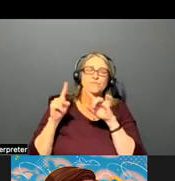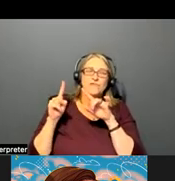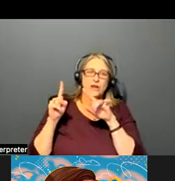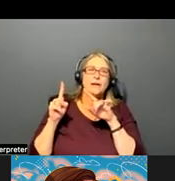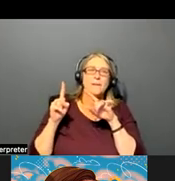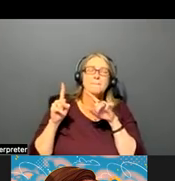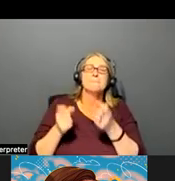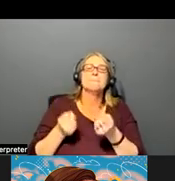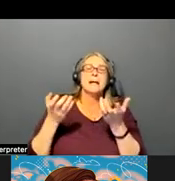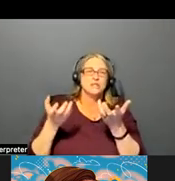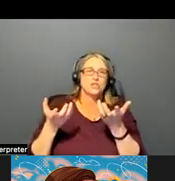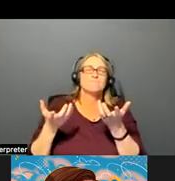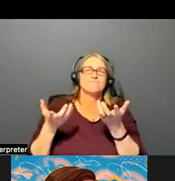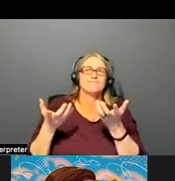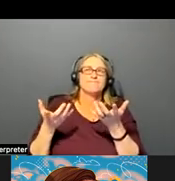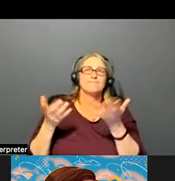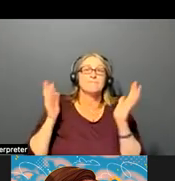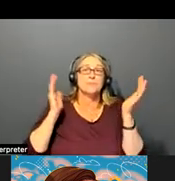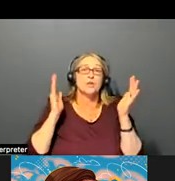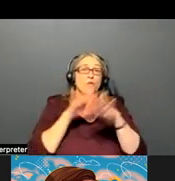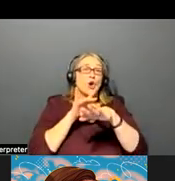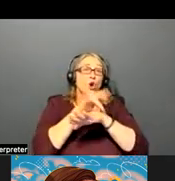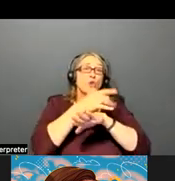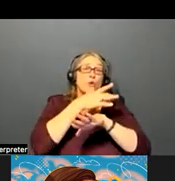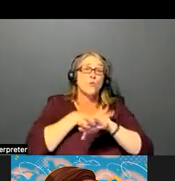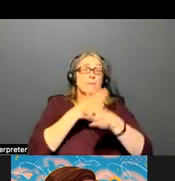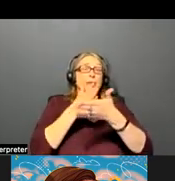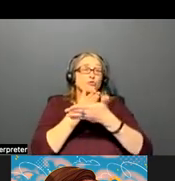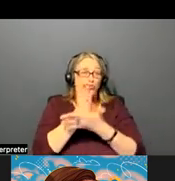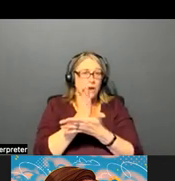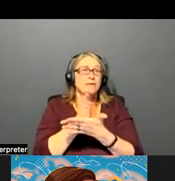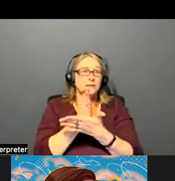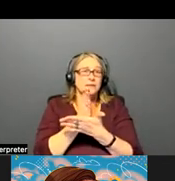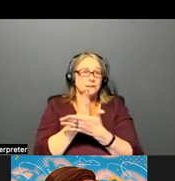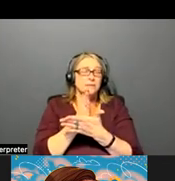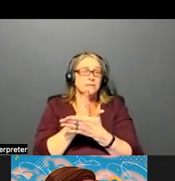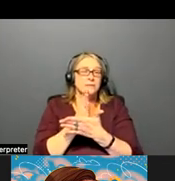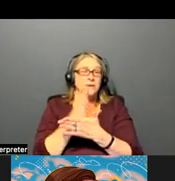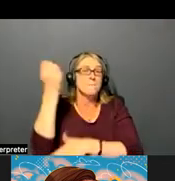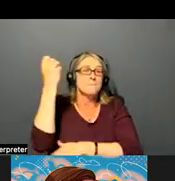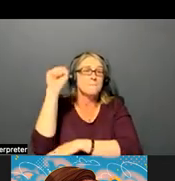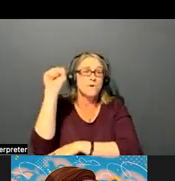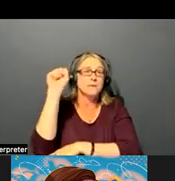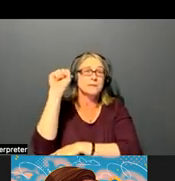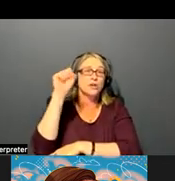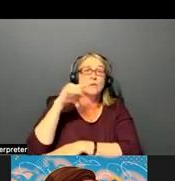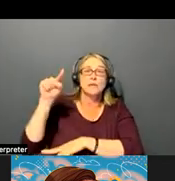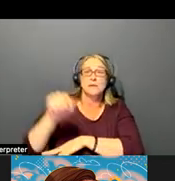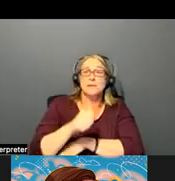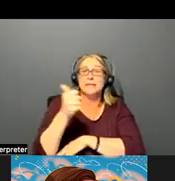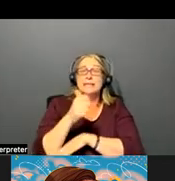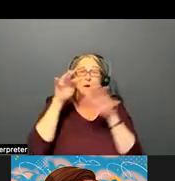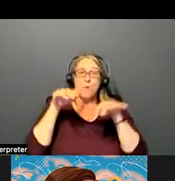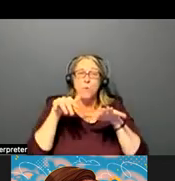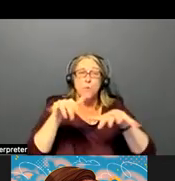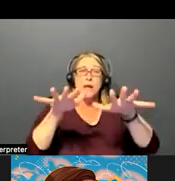happened in the early women's rights feminist movements, in which there had to be another second wave of